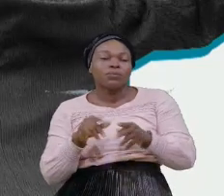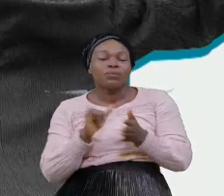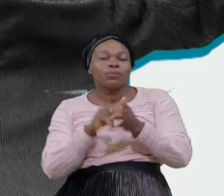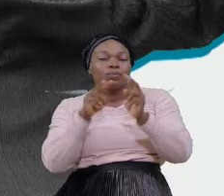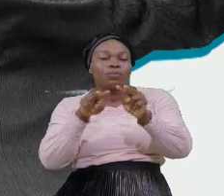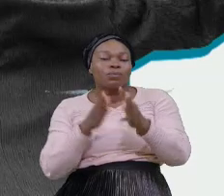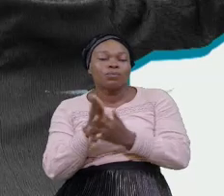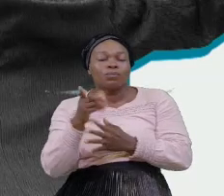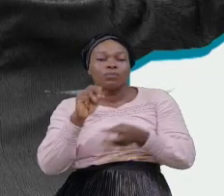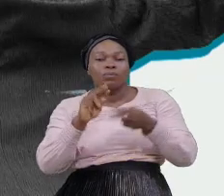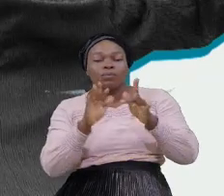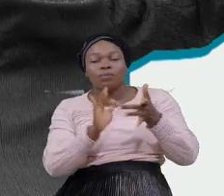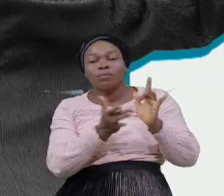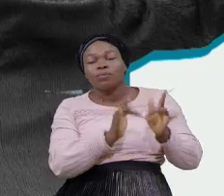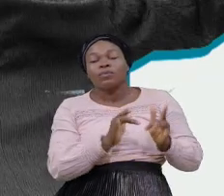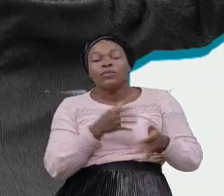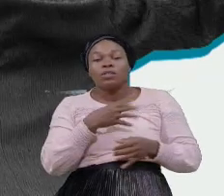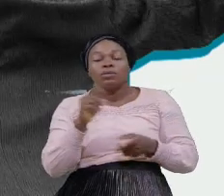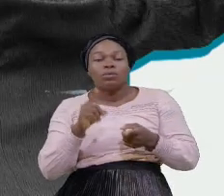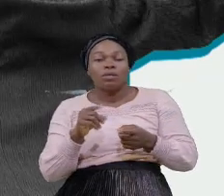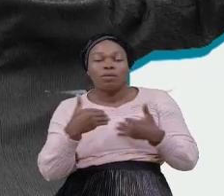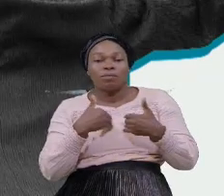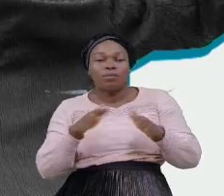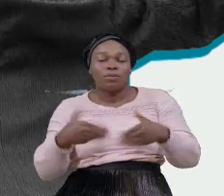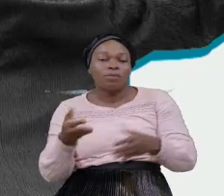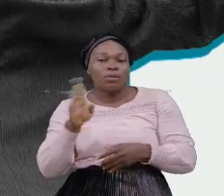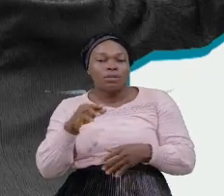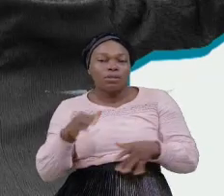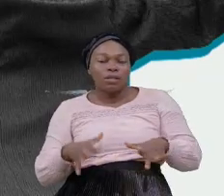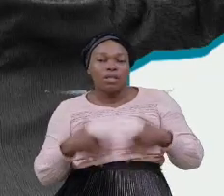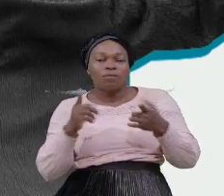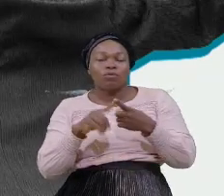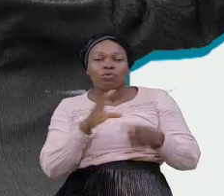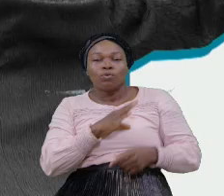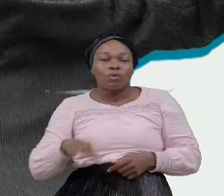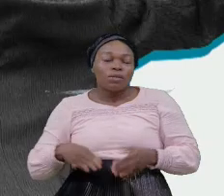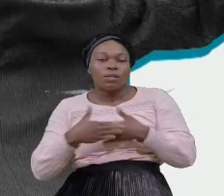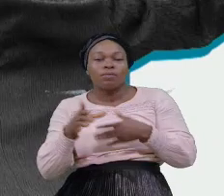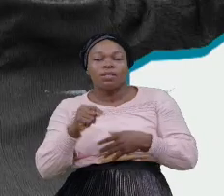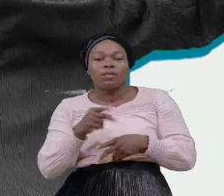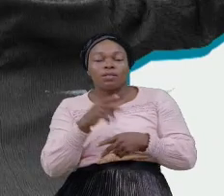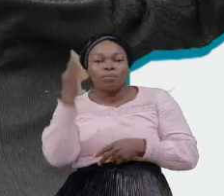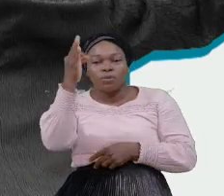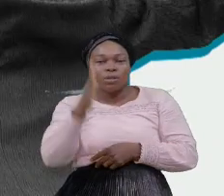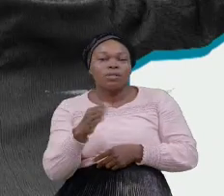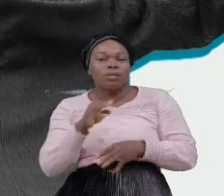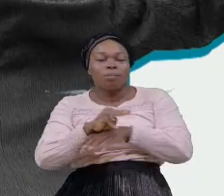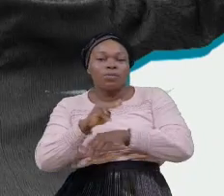and you just give your life to Christ after the pastor's message tonight, there is a